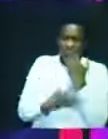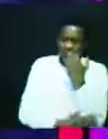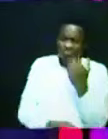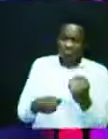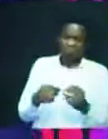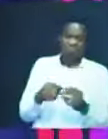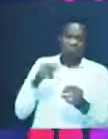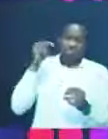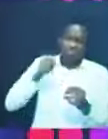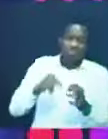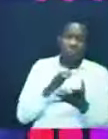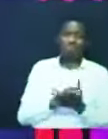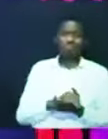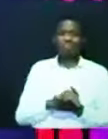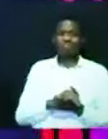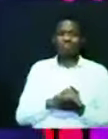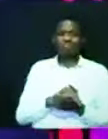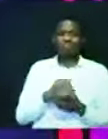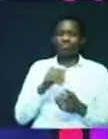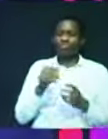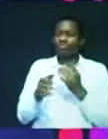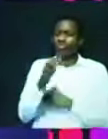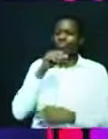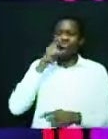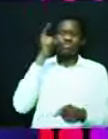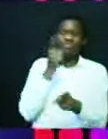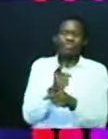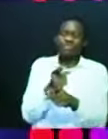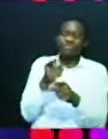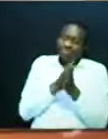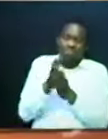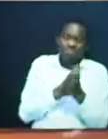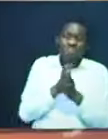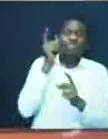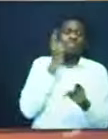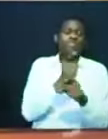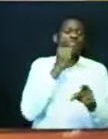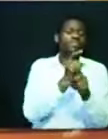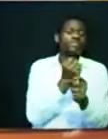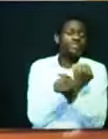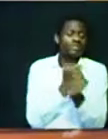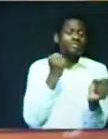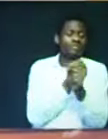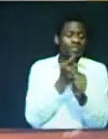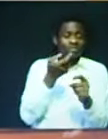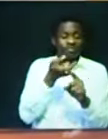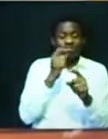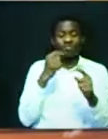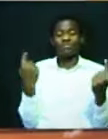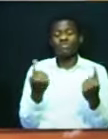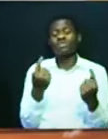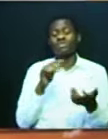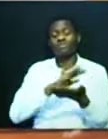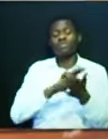God is not just interested in saving us from sin and being born again.